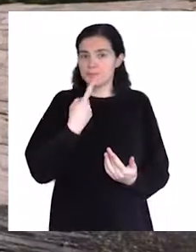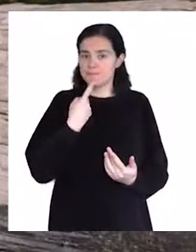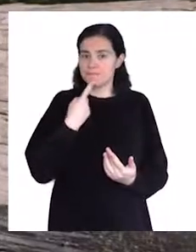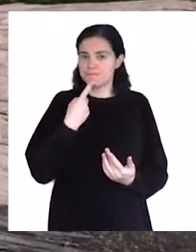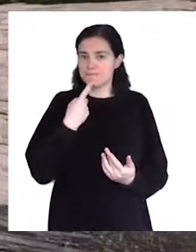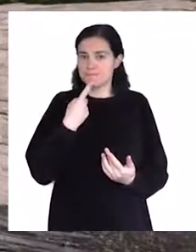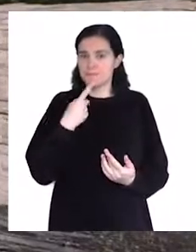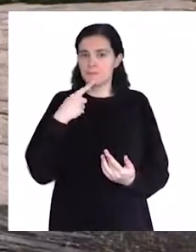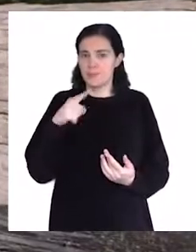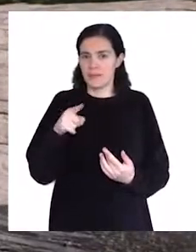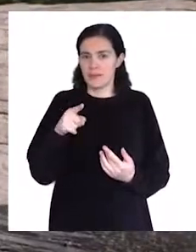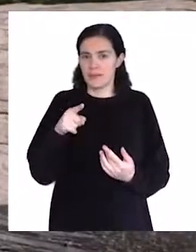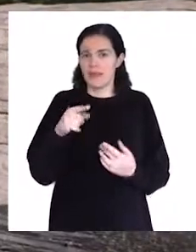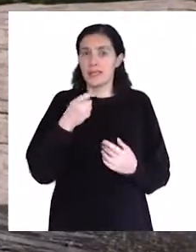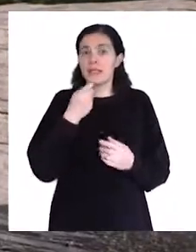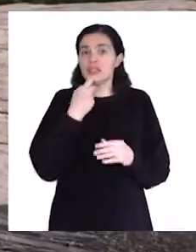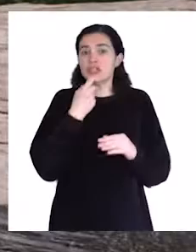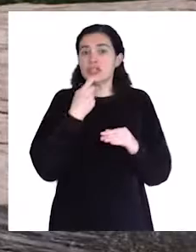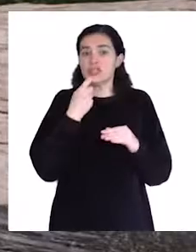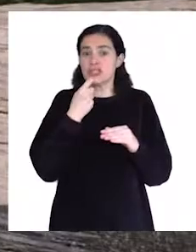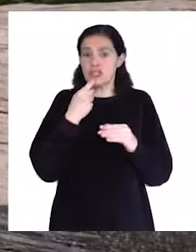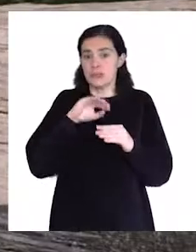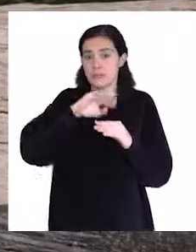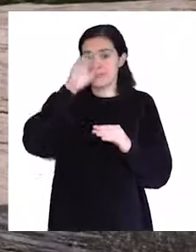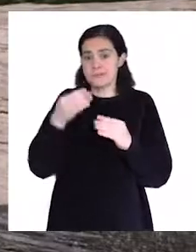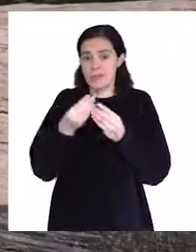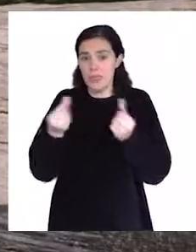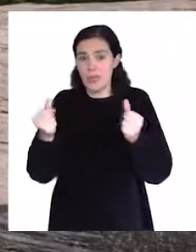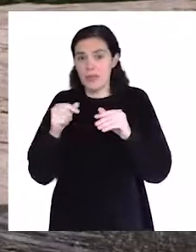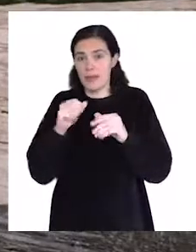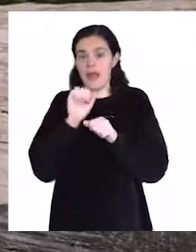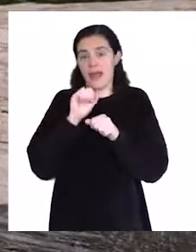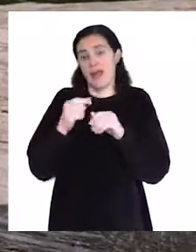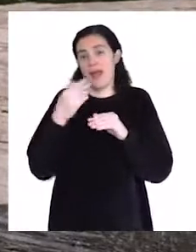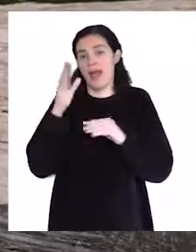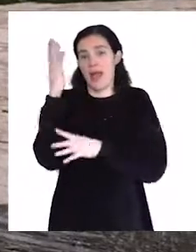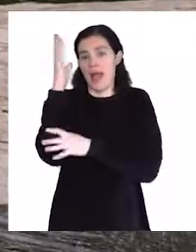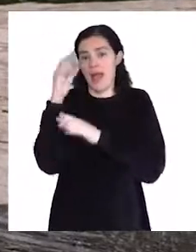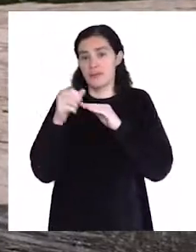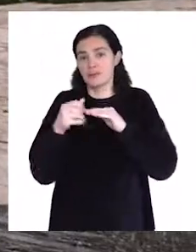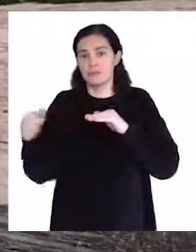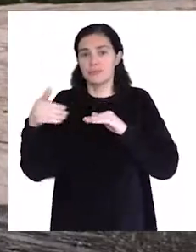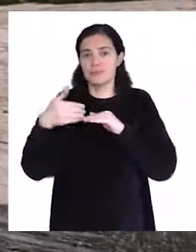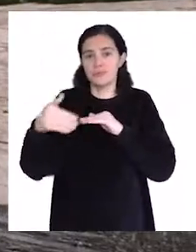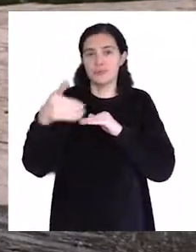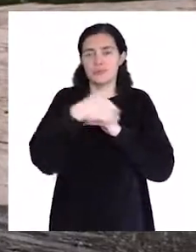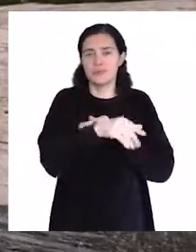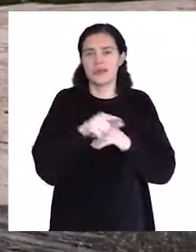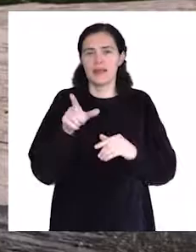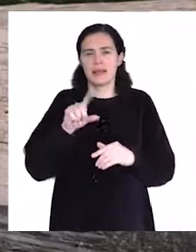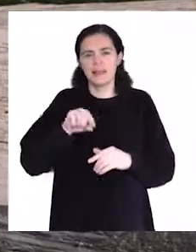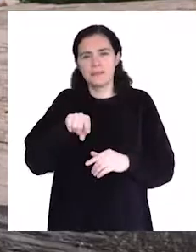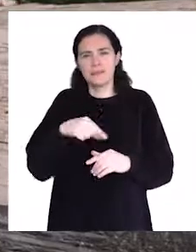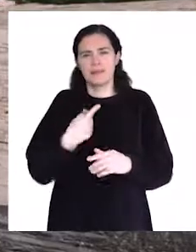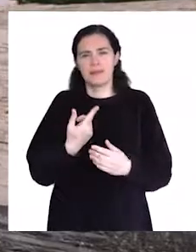If we understand that they were released from the ice with the melting of the ice cap, then we also understand that